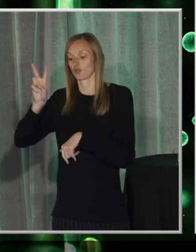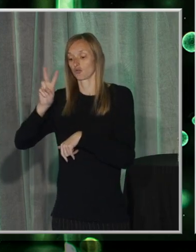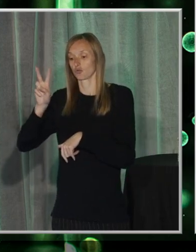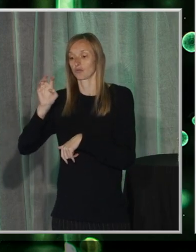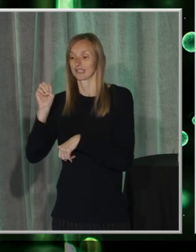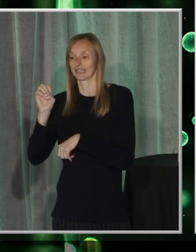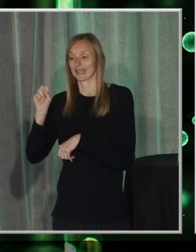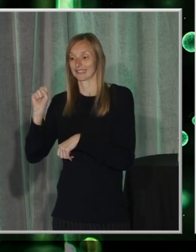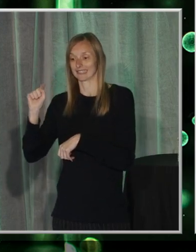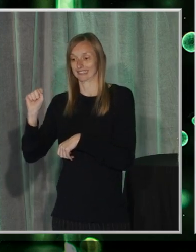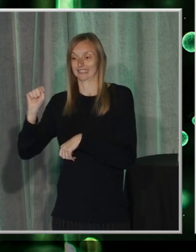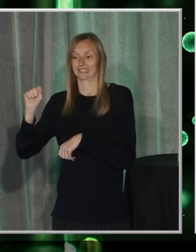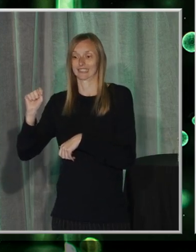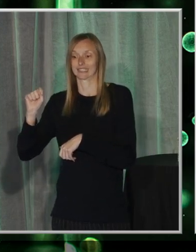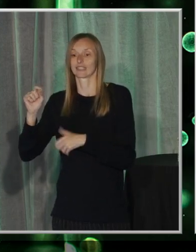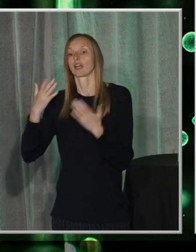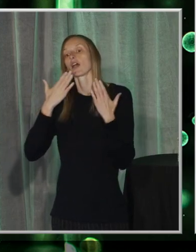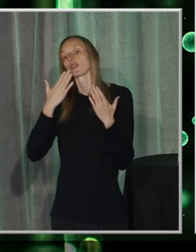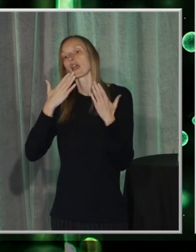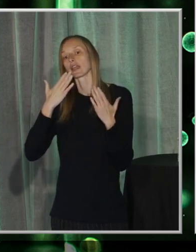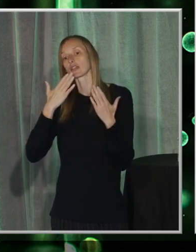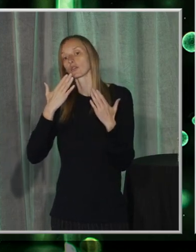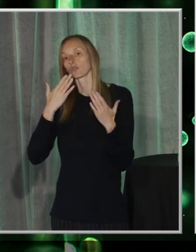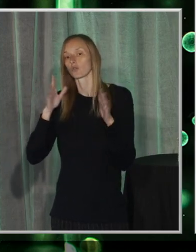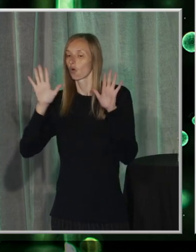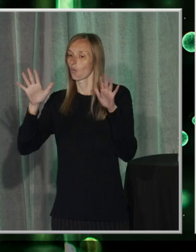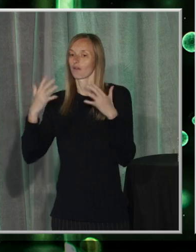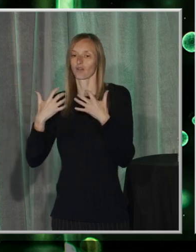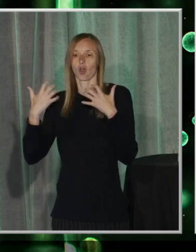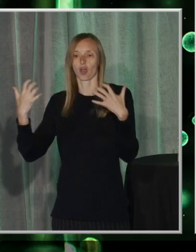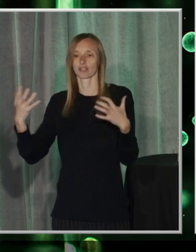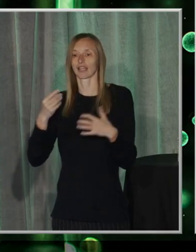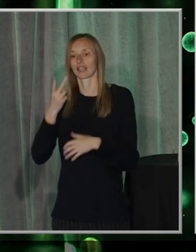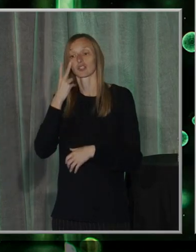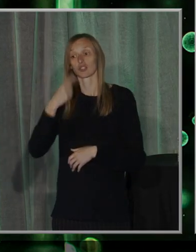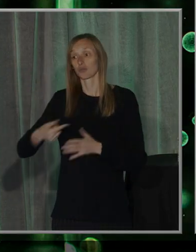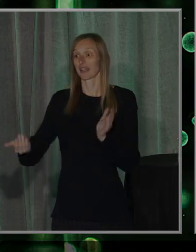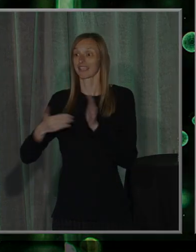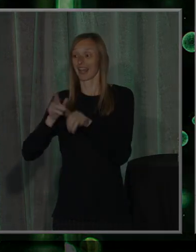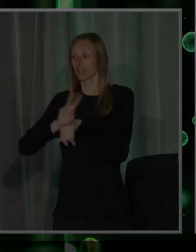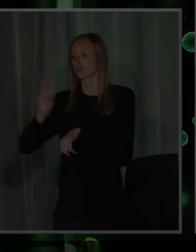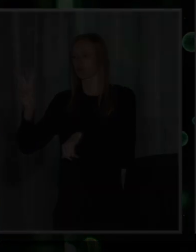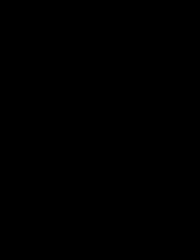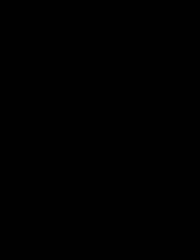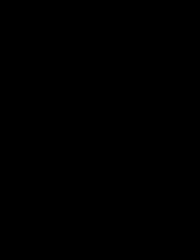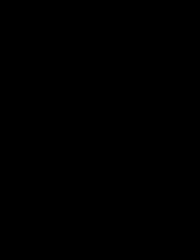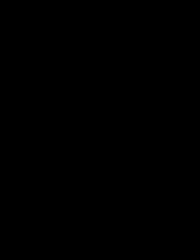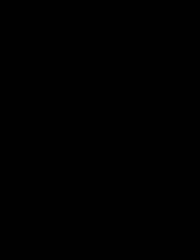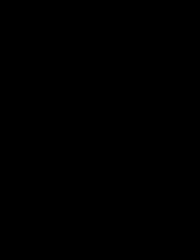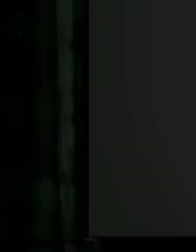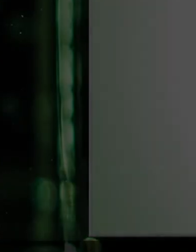Eastern Daylight Time. Thanks, everybody. You're a great audience, and we'll see you at 2.